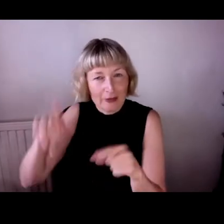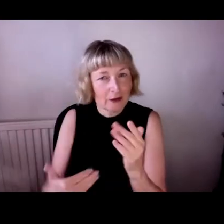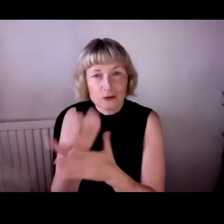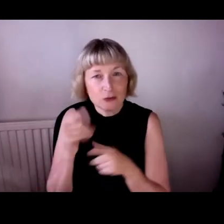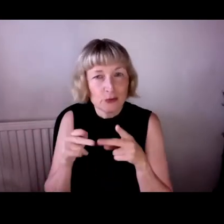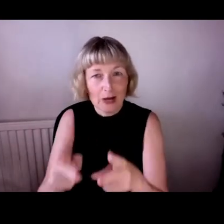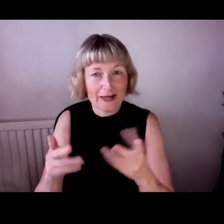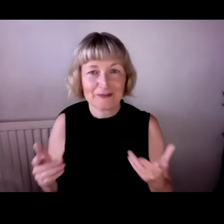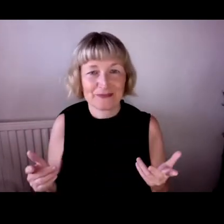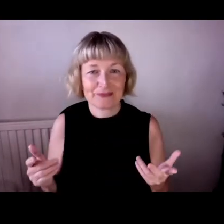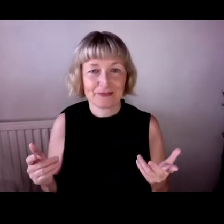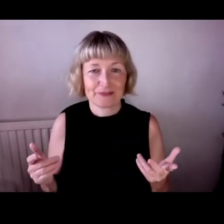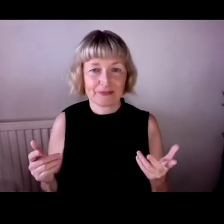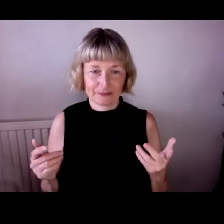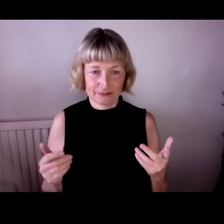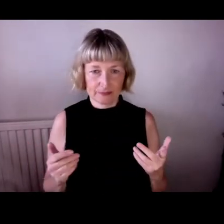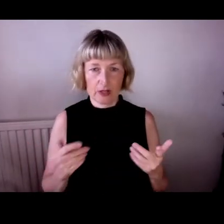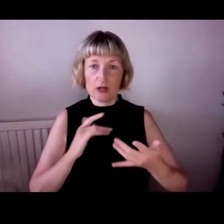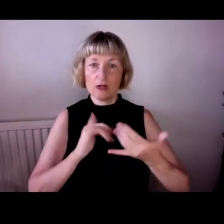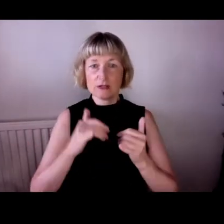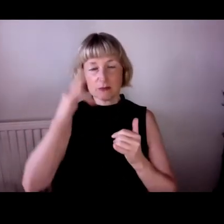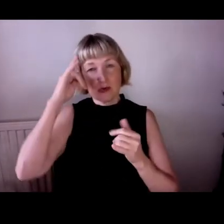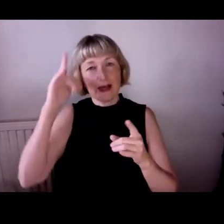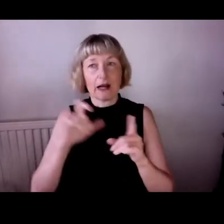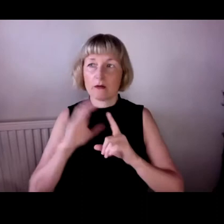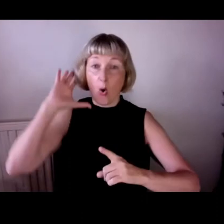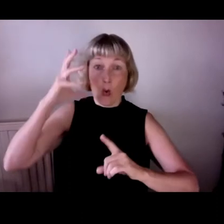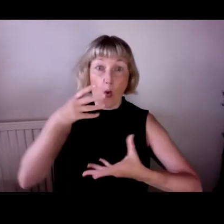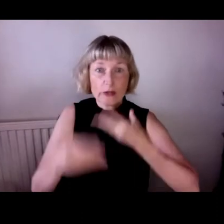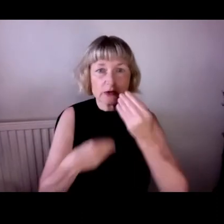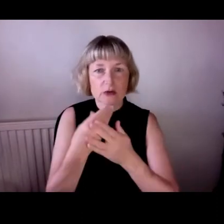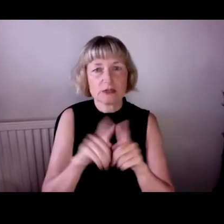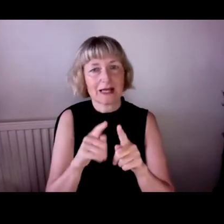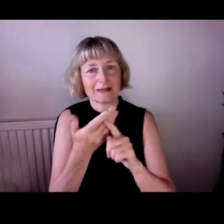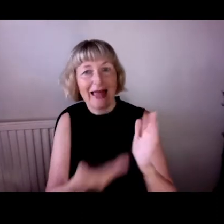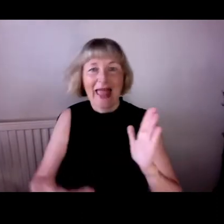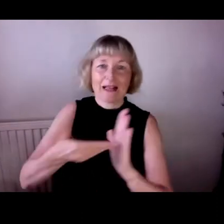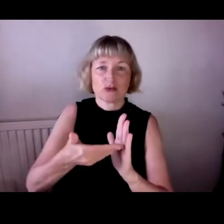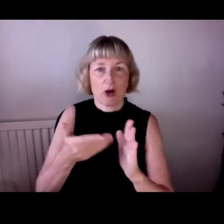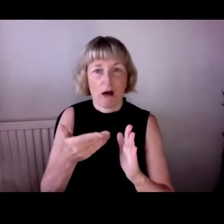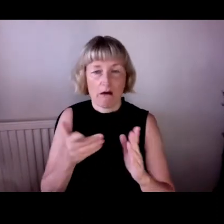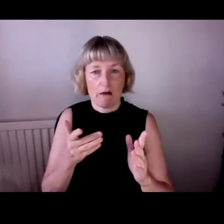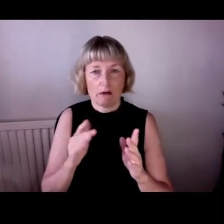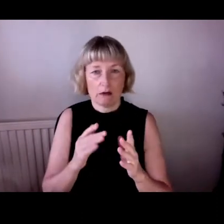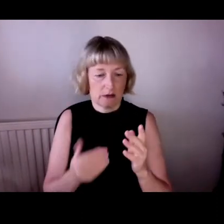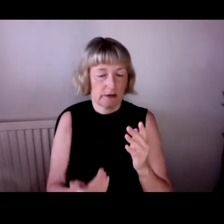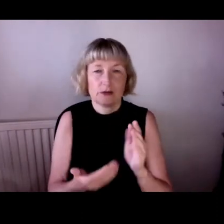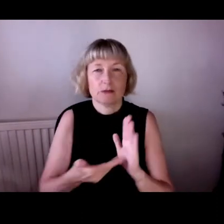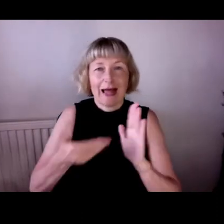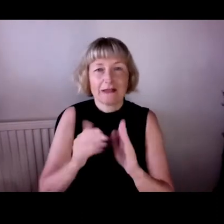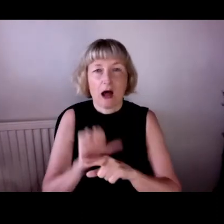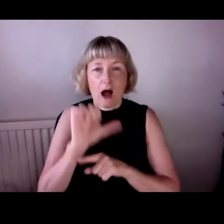this traditional description is thought of as bolt-on description, and there's a reason for that. That kind of description